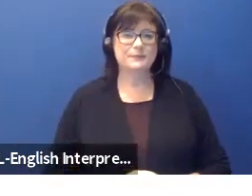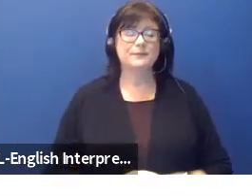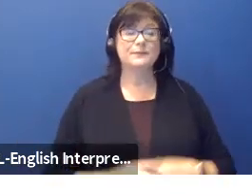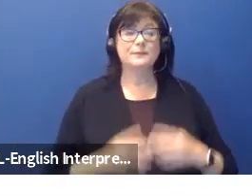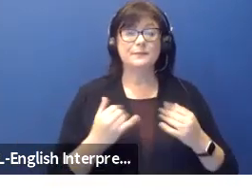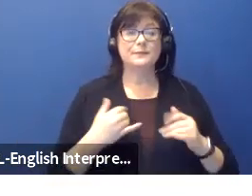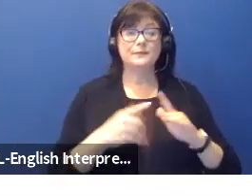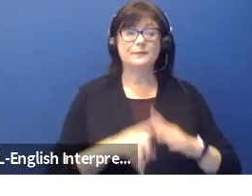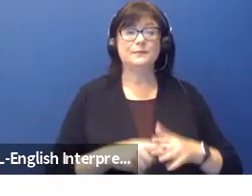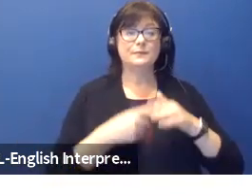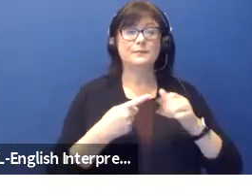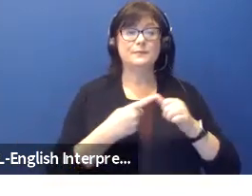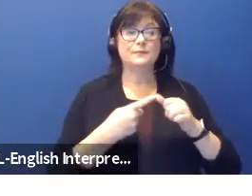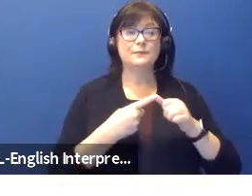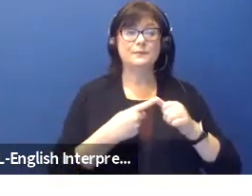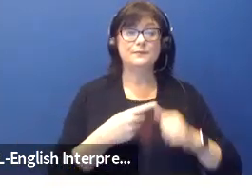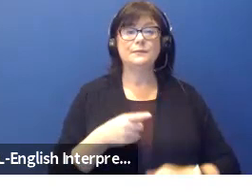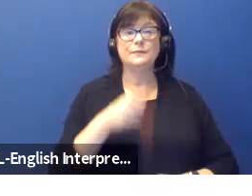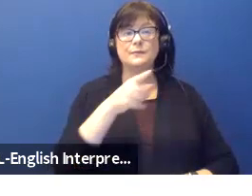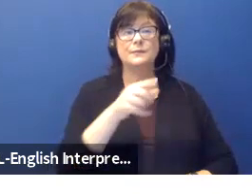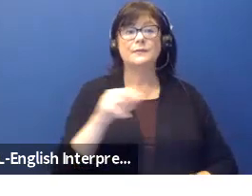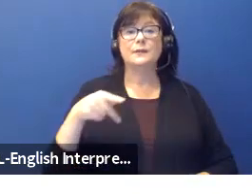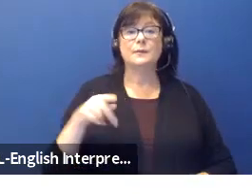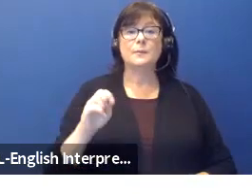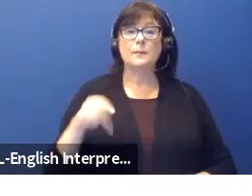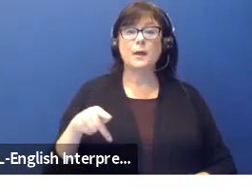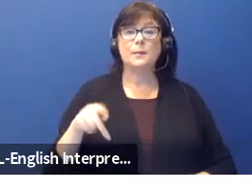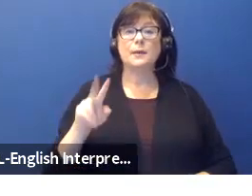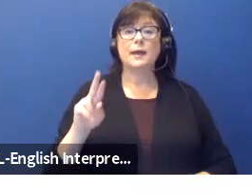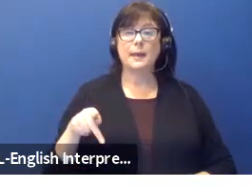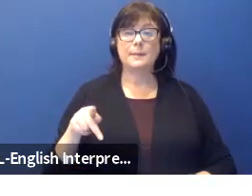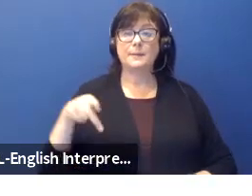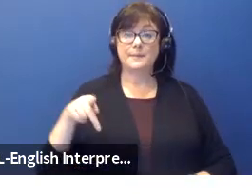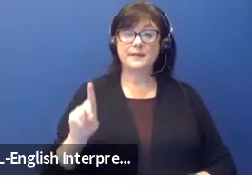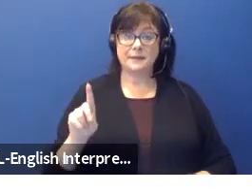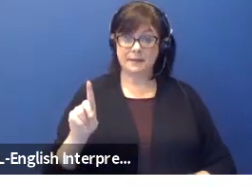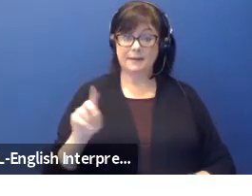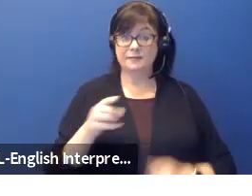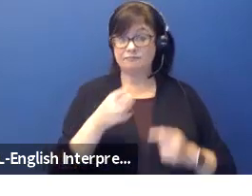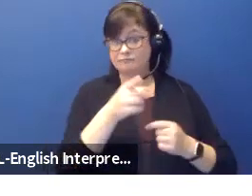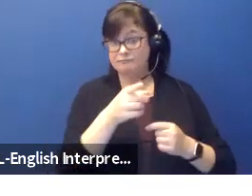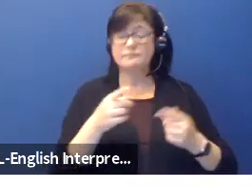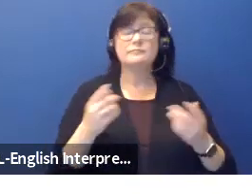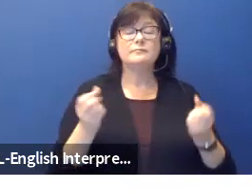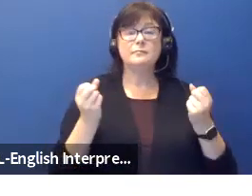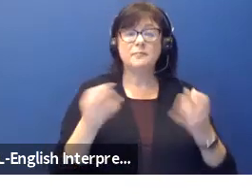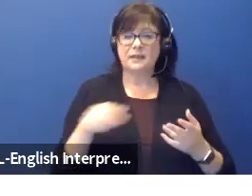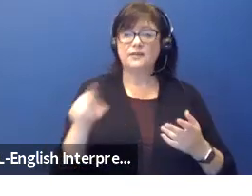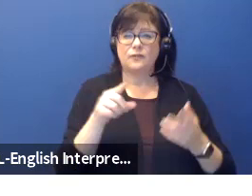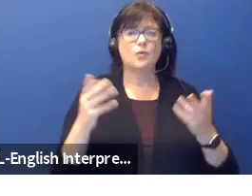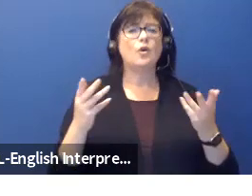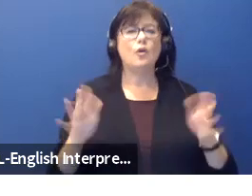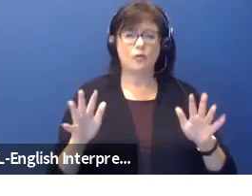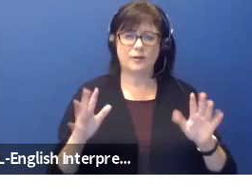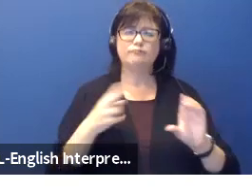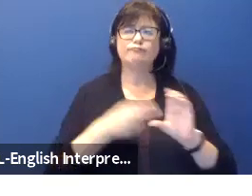attention to the slide that's on the screen now about the pop-up PD in general. Many of you have participated in other pop-up PD sessions. We